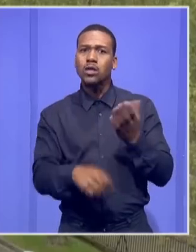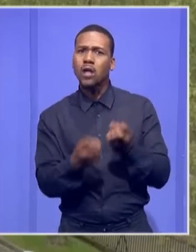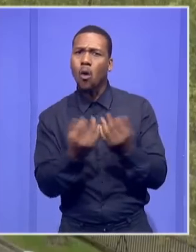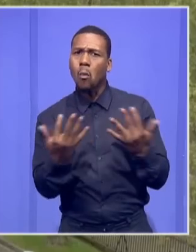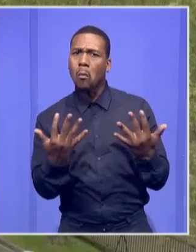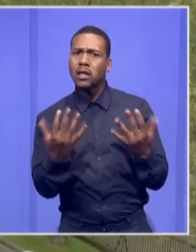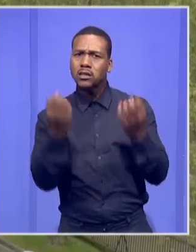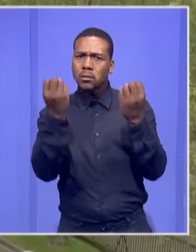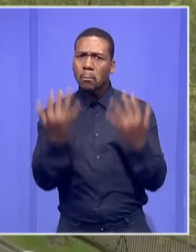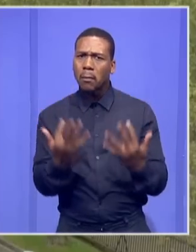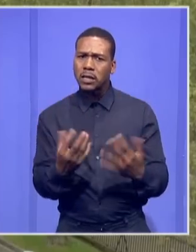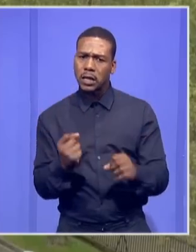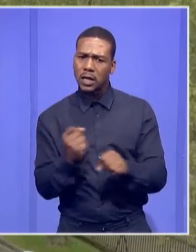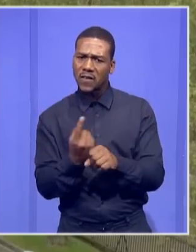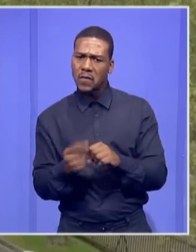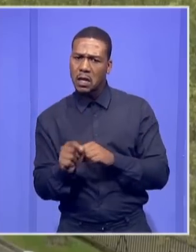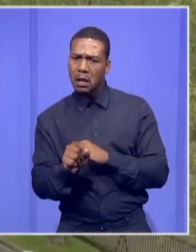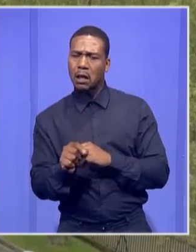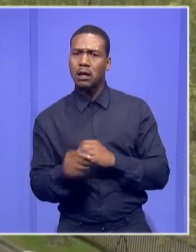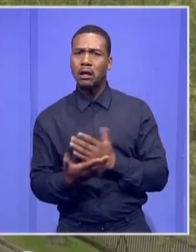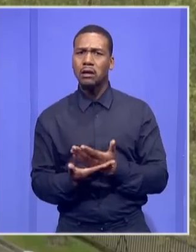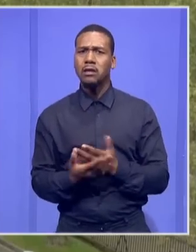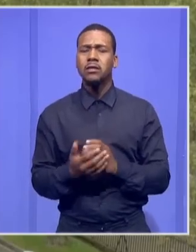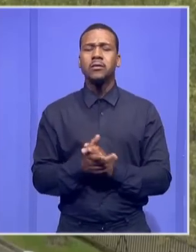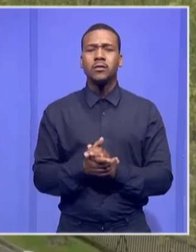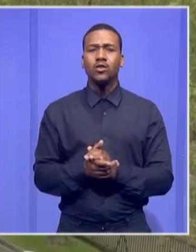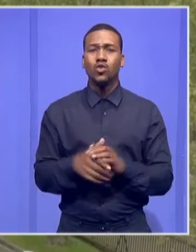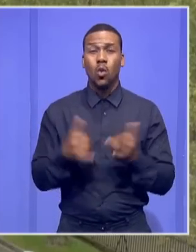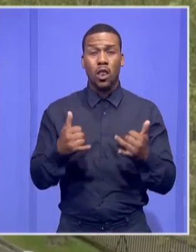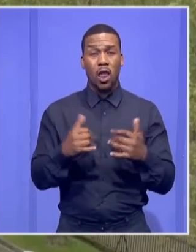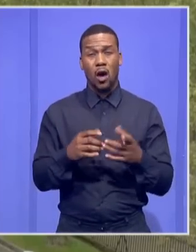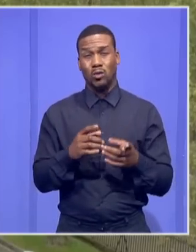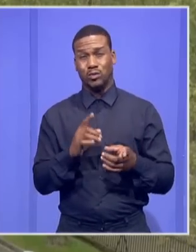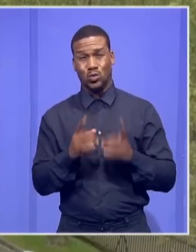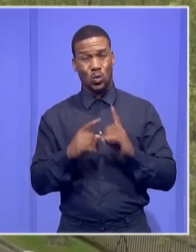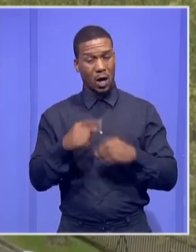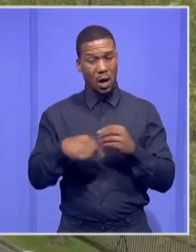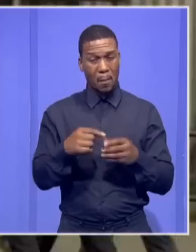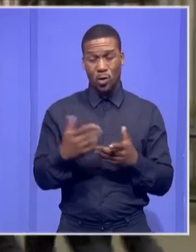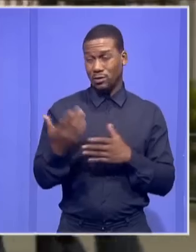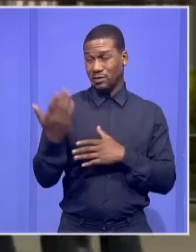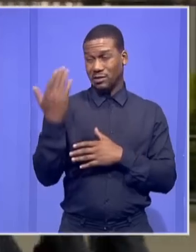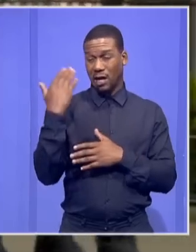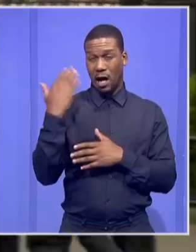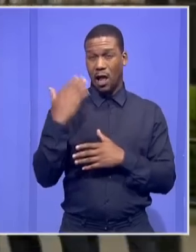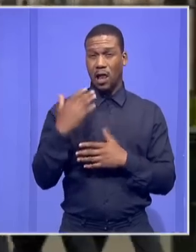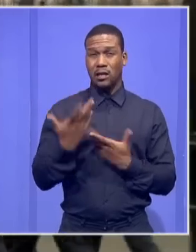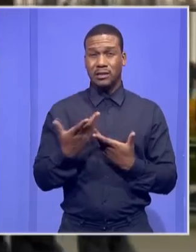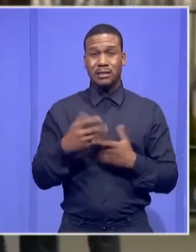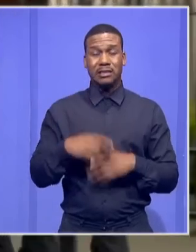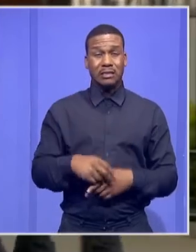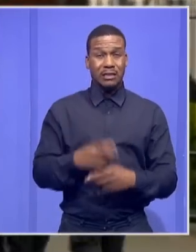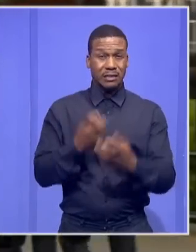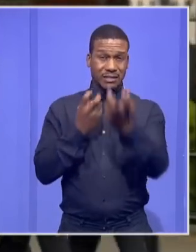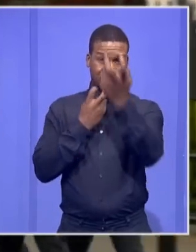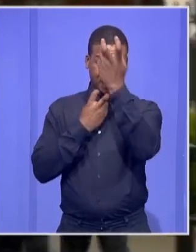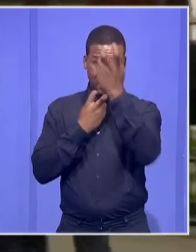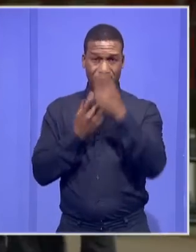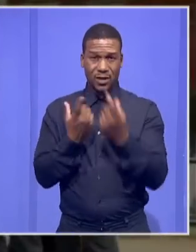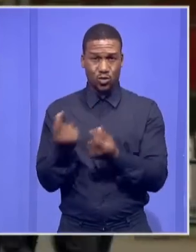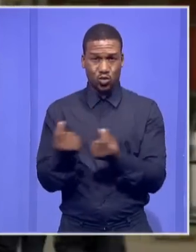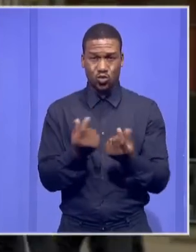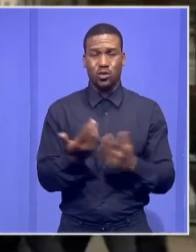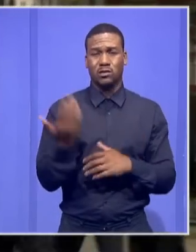like exploring their links with slavery back several hundred years ago. So this is a moment that people